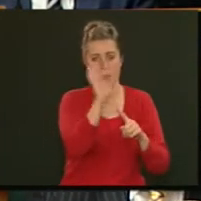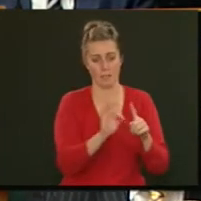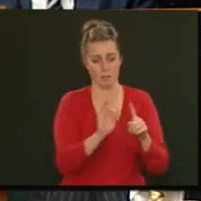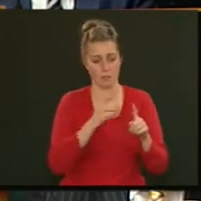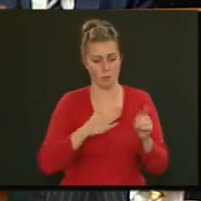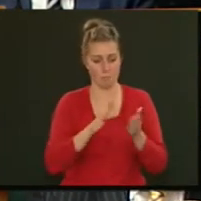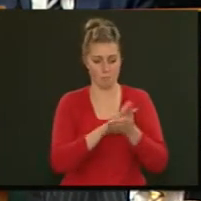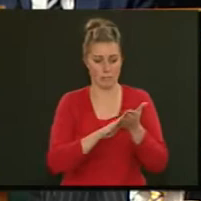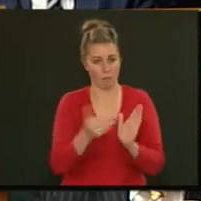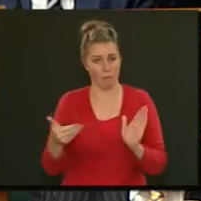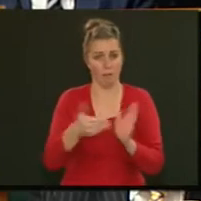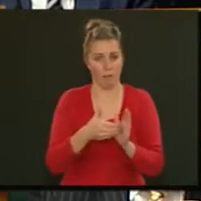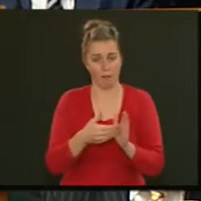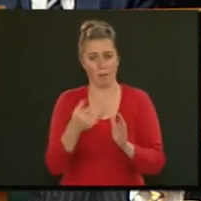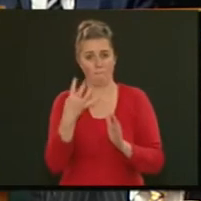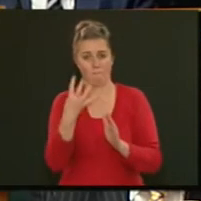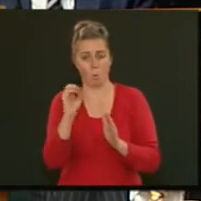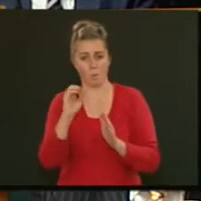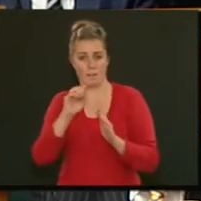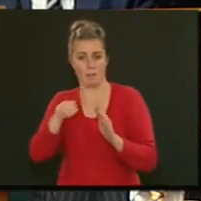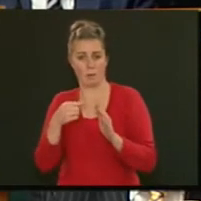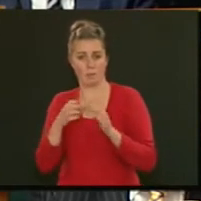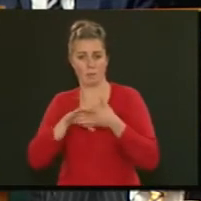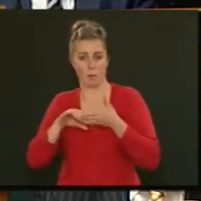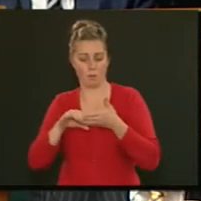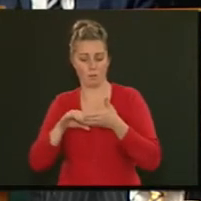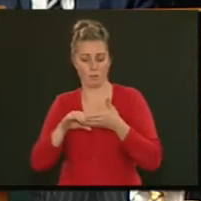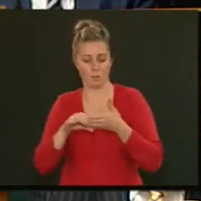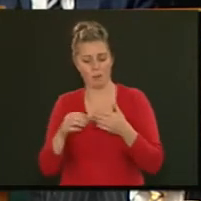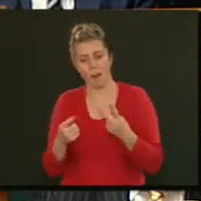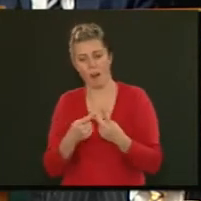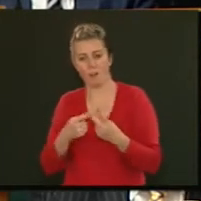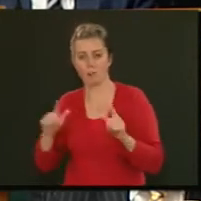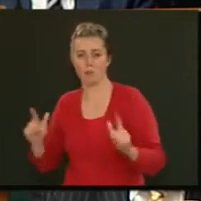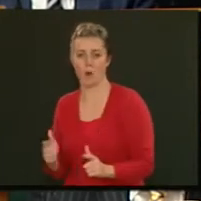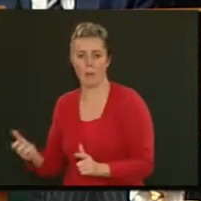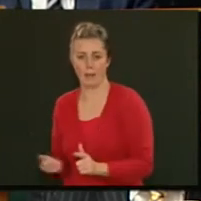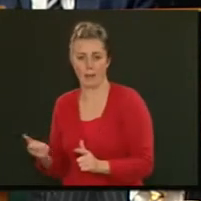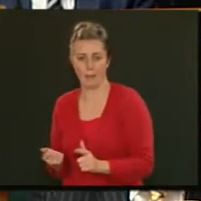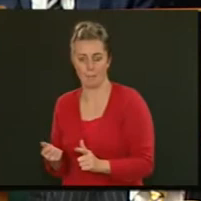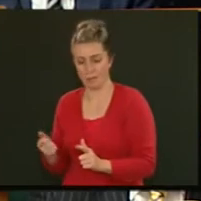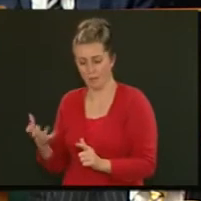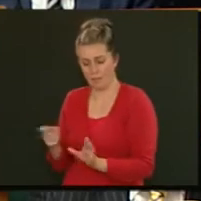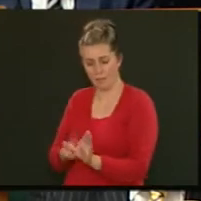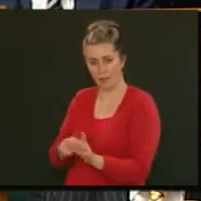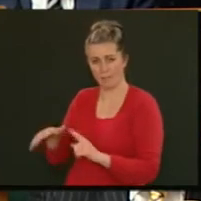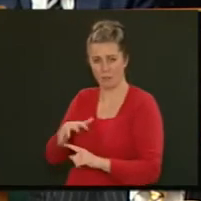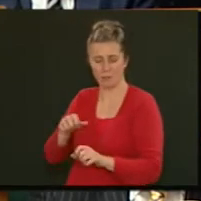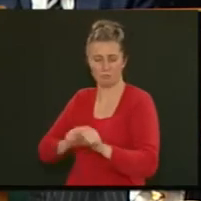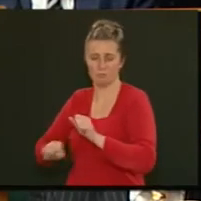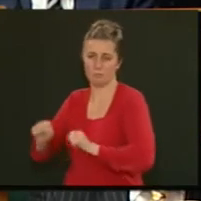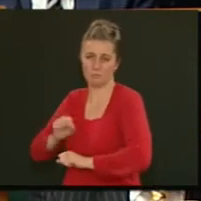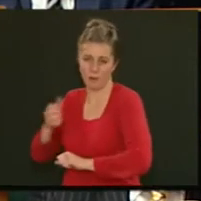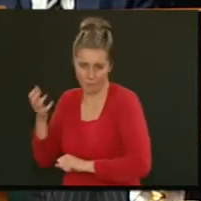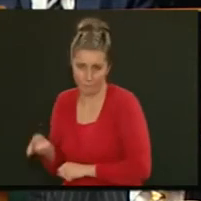just $48,000. We also have a number of lower-income people with young families that are struggling to get ahead.